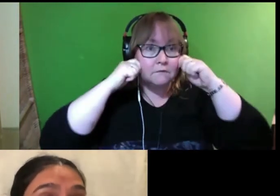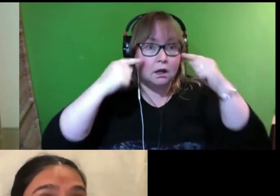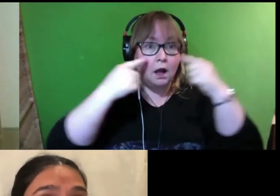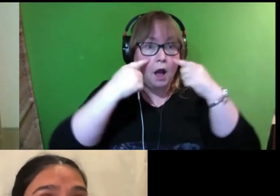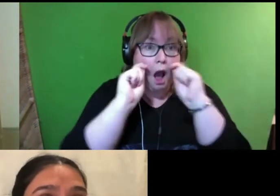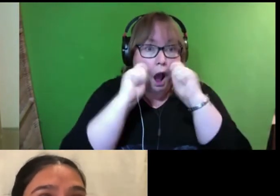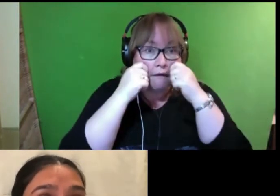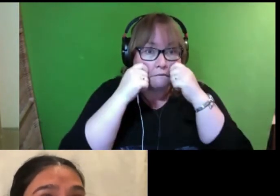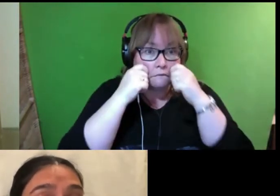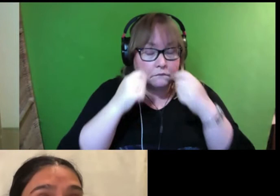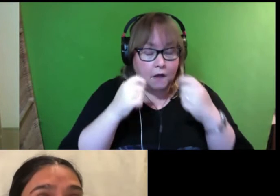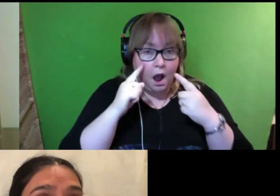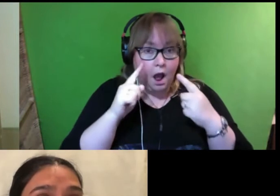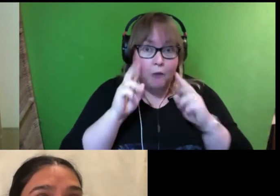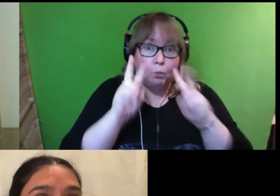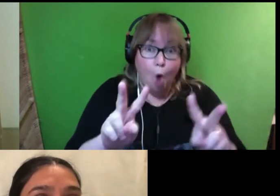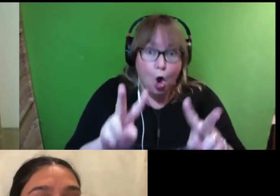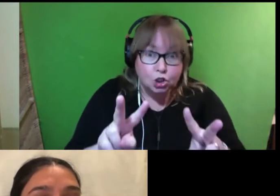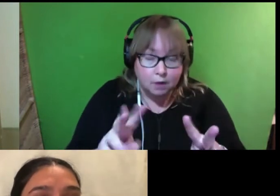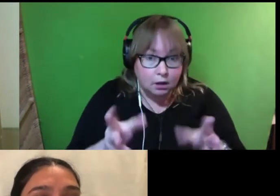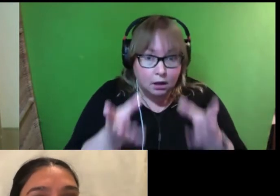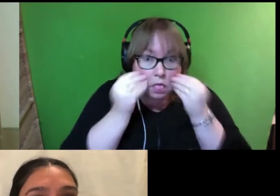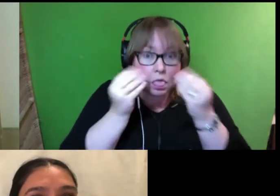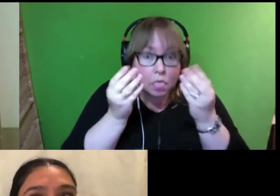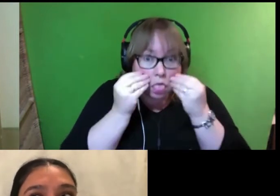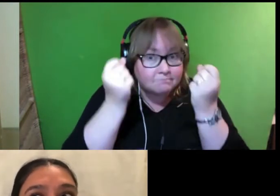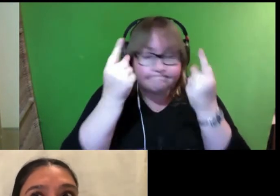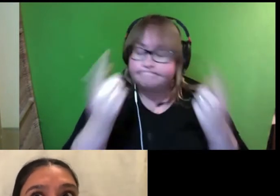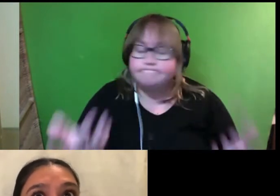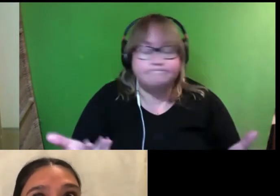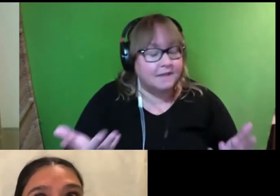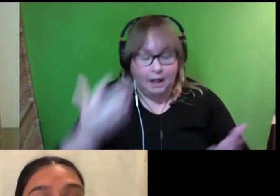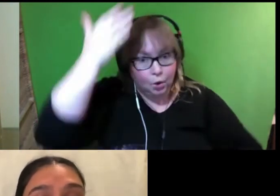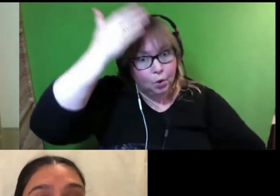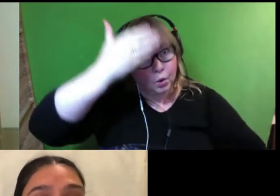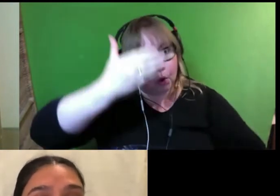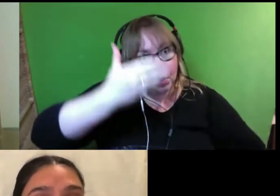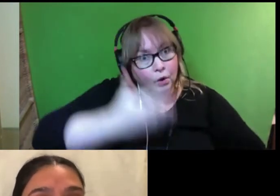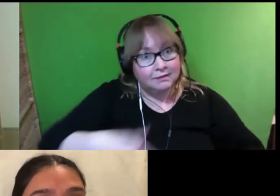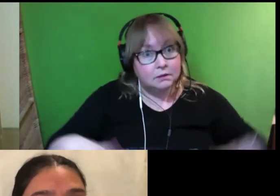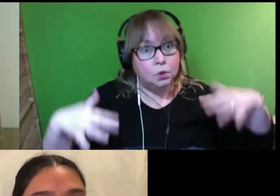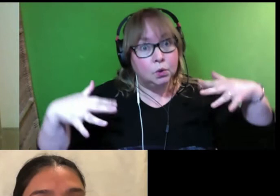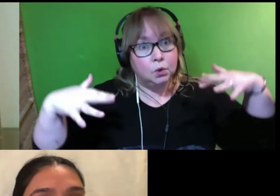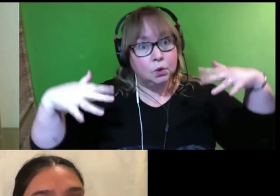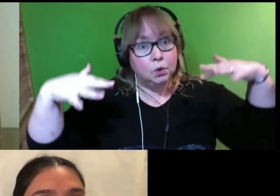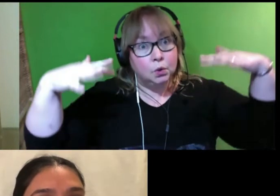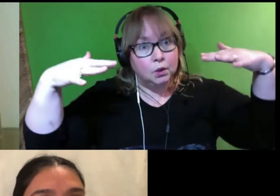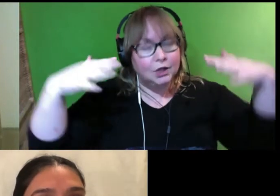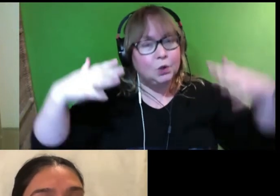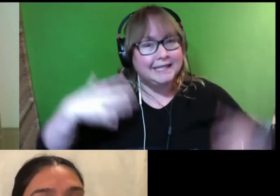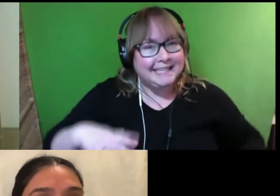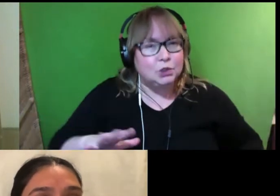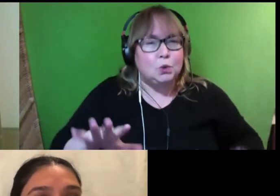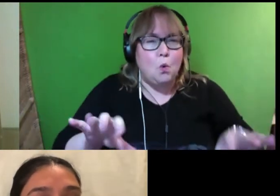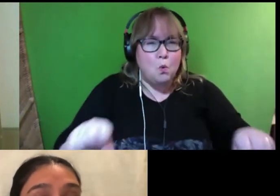as clearly when we're in that state. So what happens when we take ourselves out of that, when we take